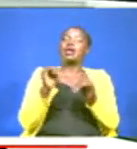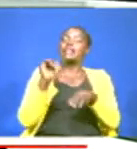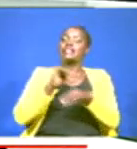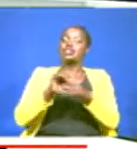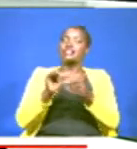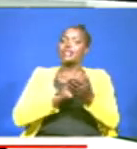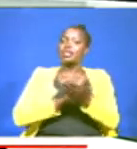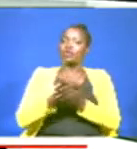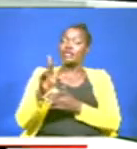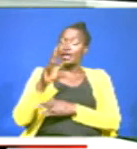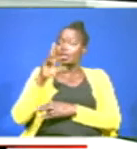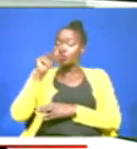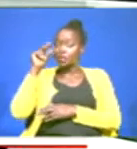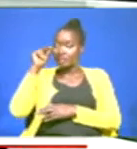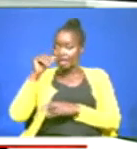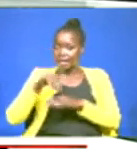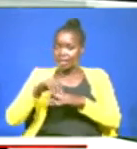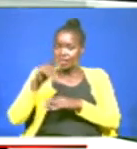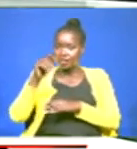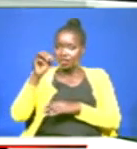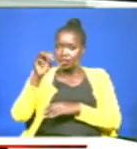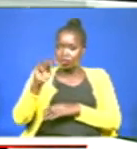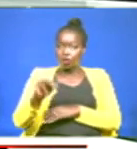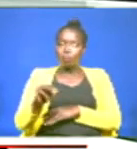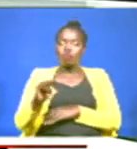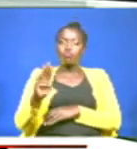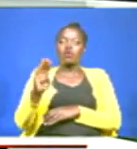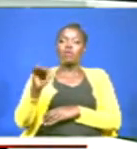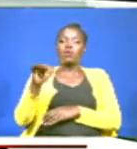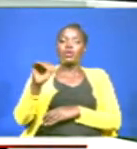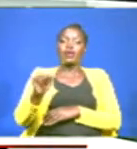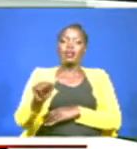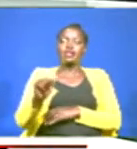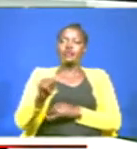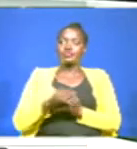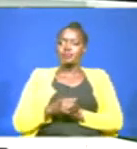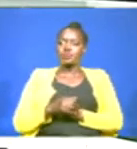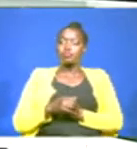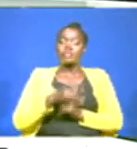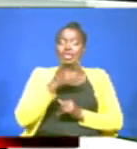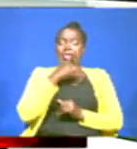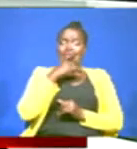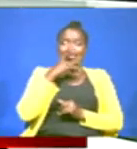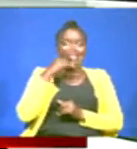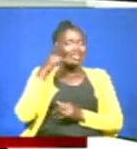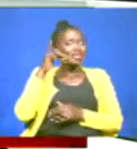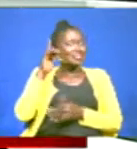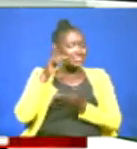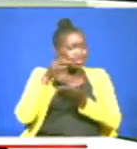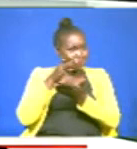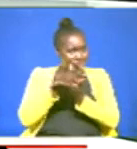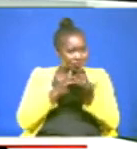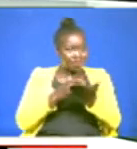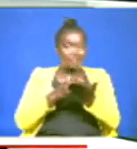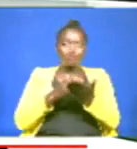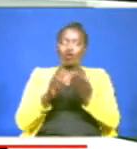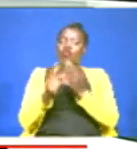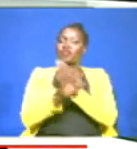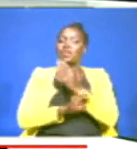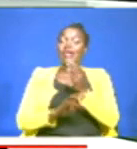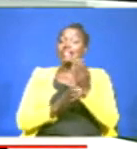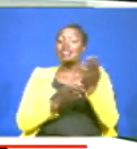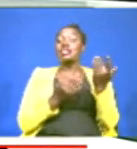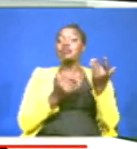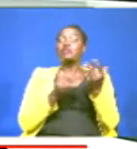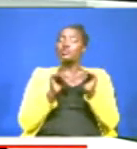and my Twitter handle at TomBoya24. Our top story, the drought ravaging parts of the country is expected to